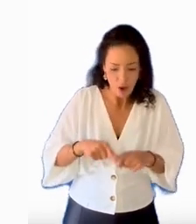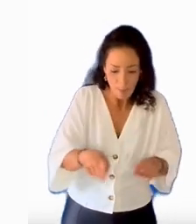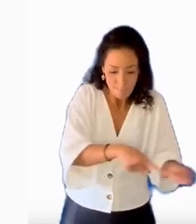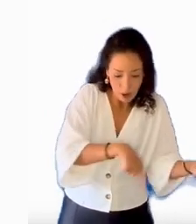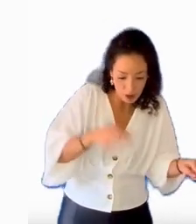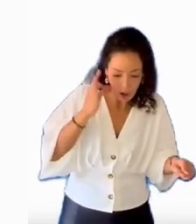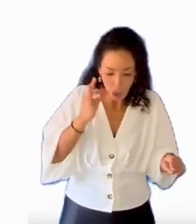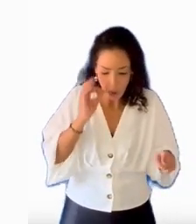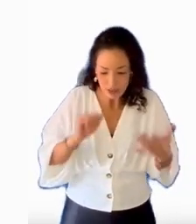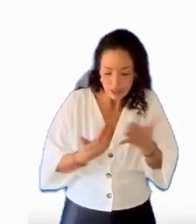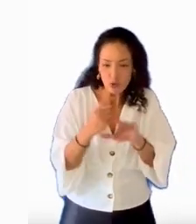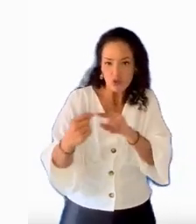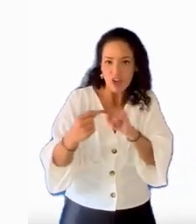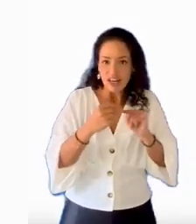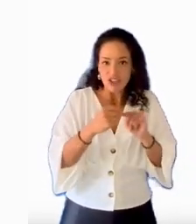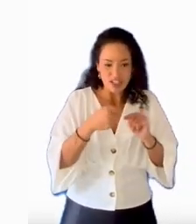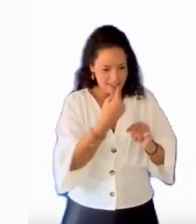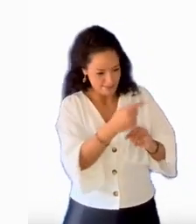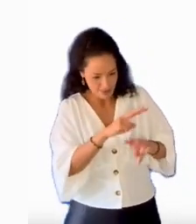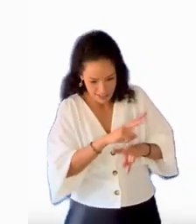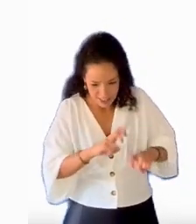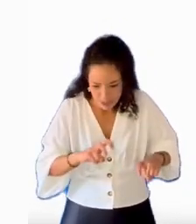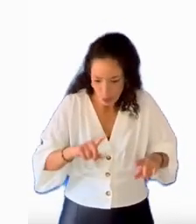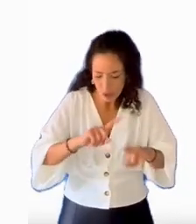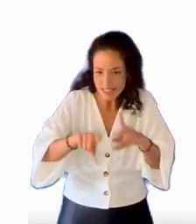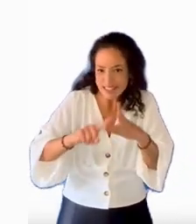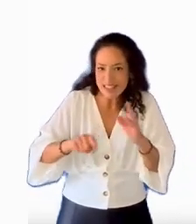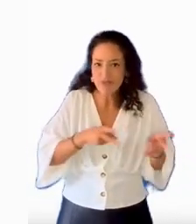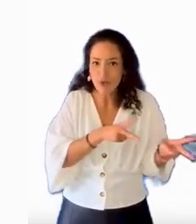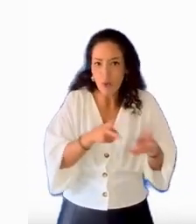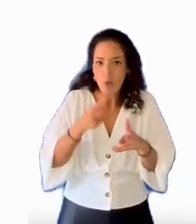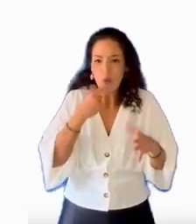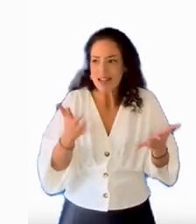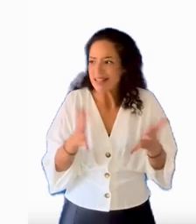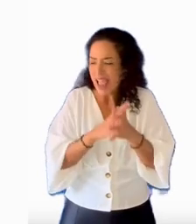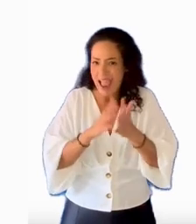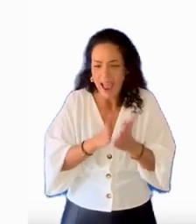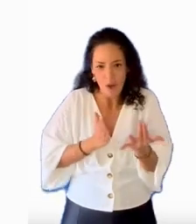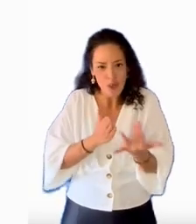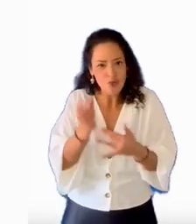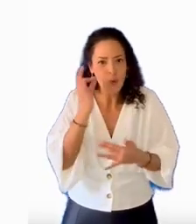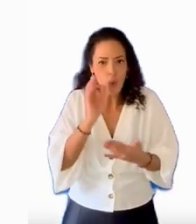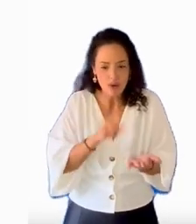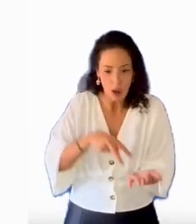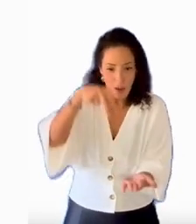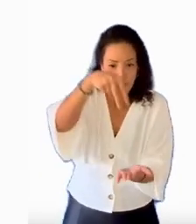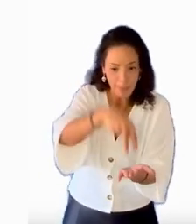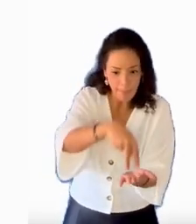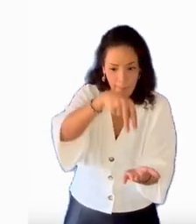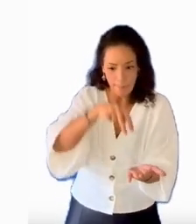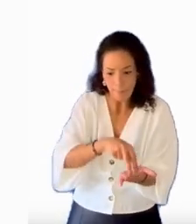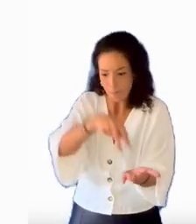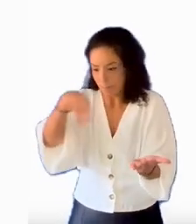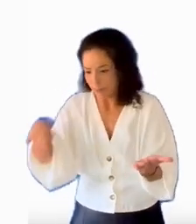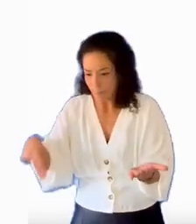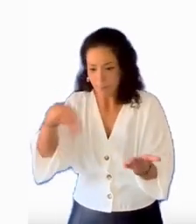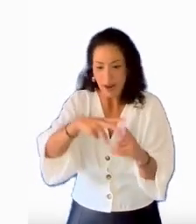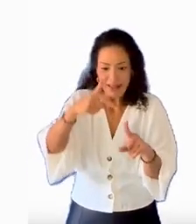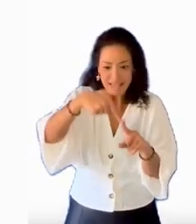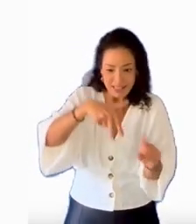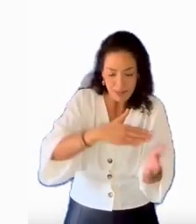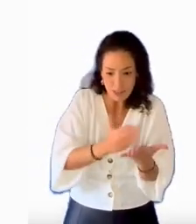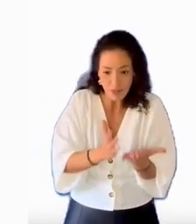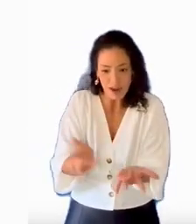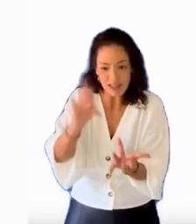him to explore different ways of moving through the water, from left to right, forwards, backwards, and through the deepest part at the very centre.